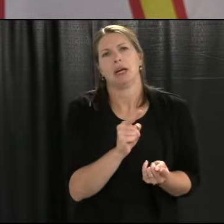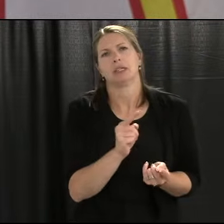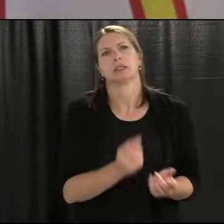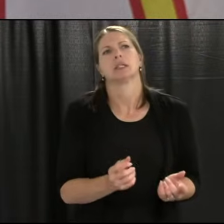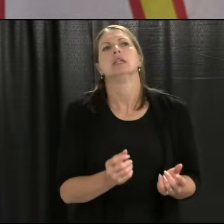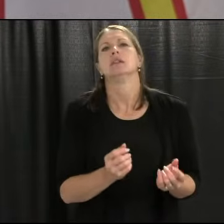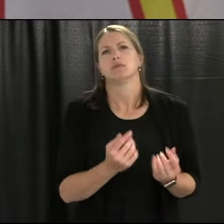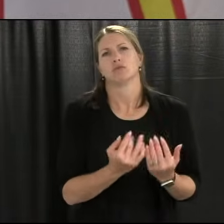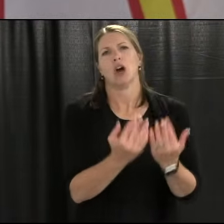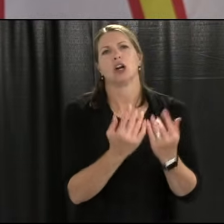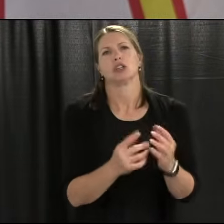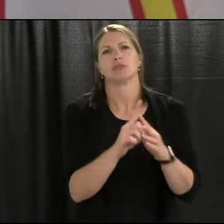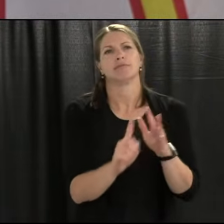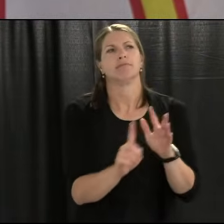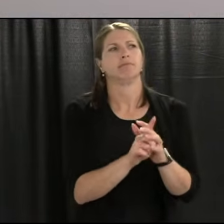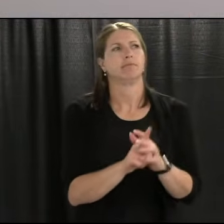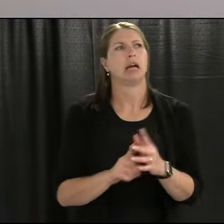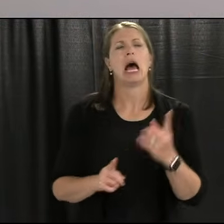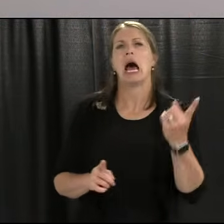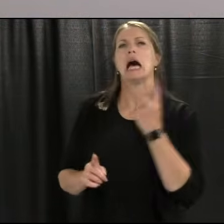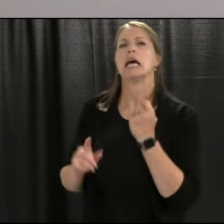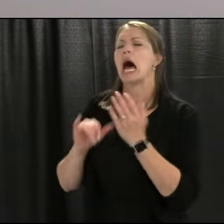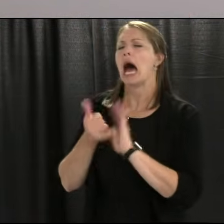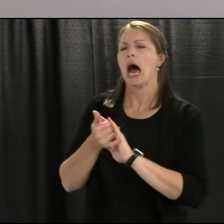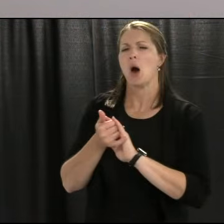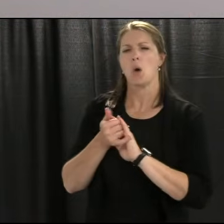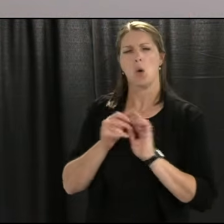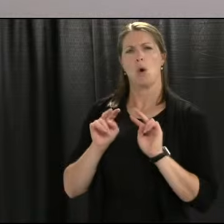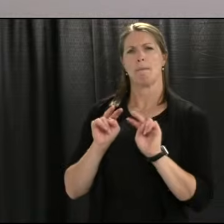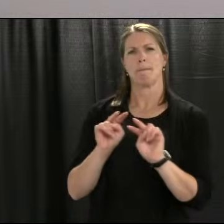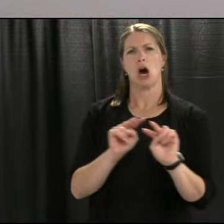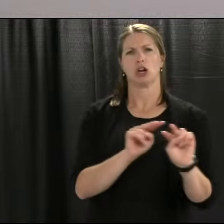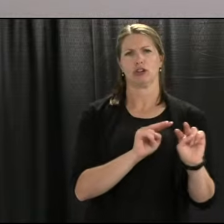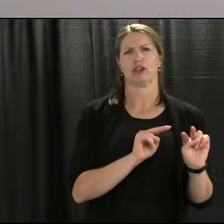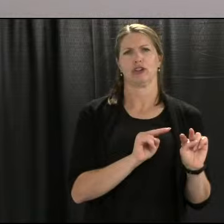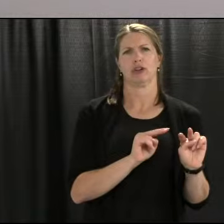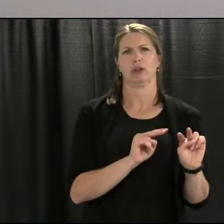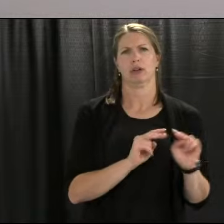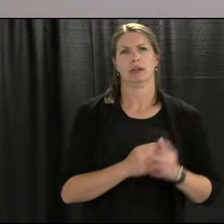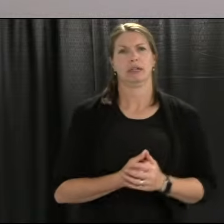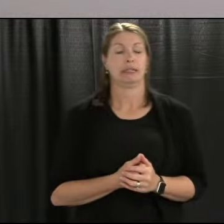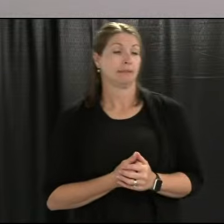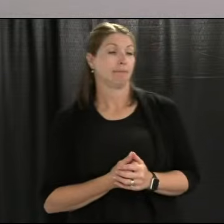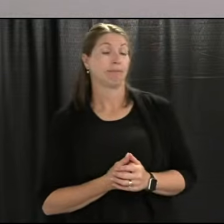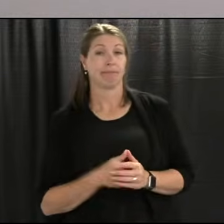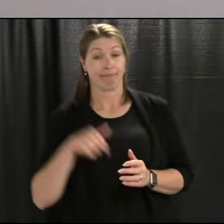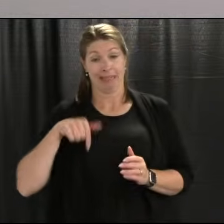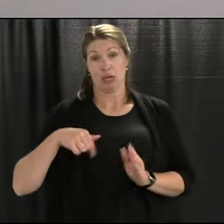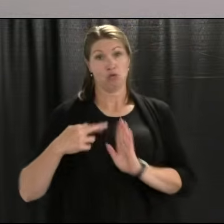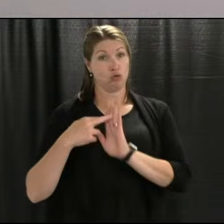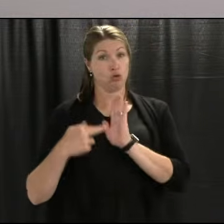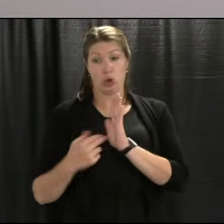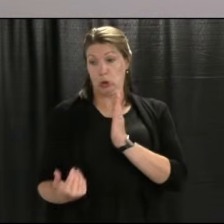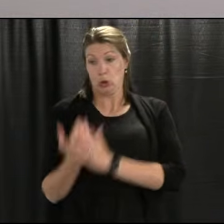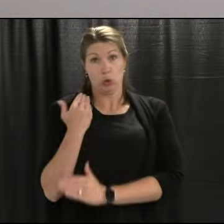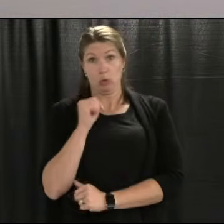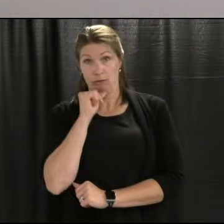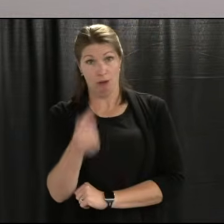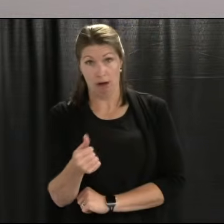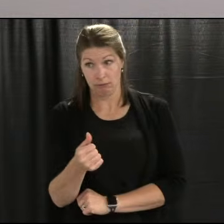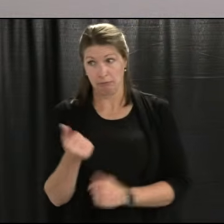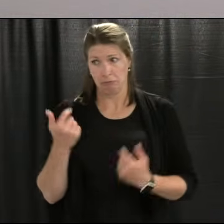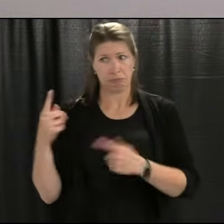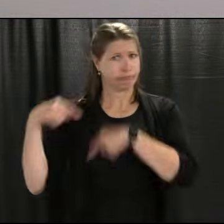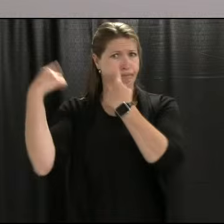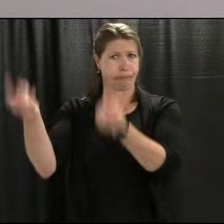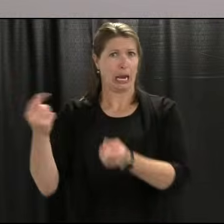more fires. How are you going to enforce that? This is not a new regulation. This exists. It's just something that we've put in place based